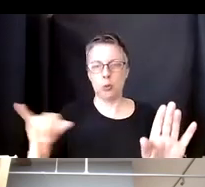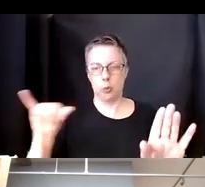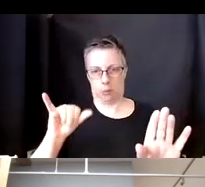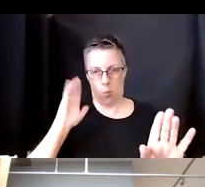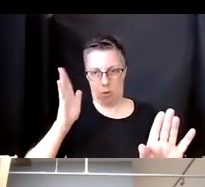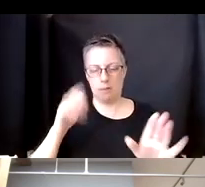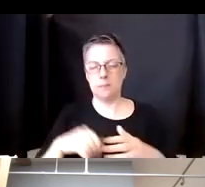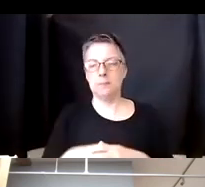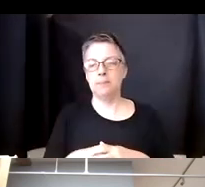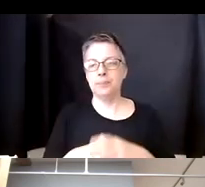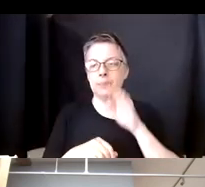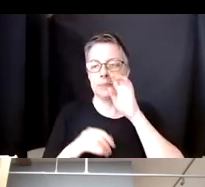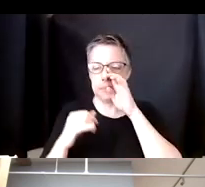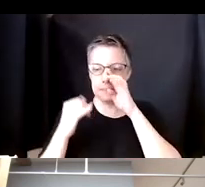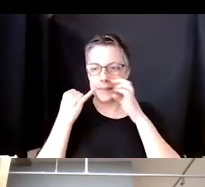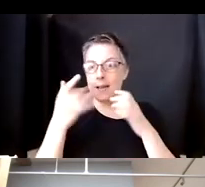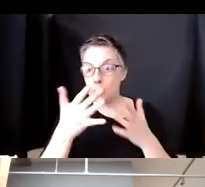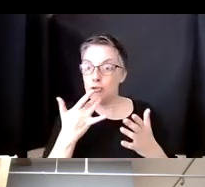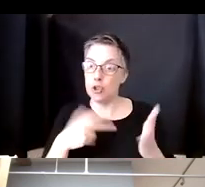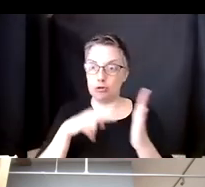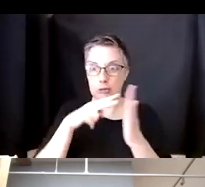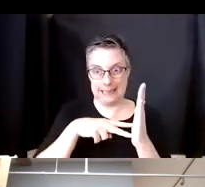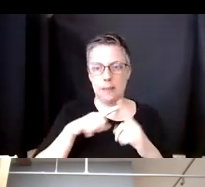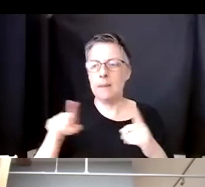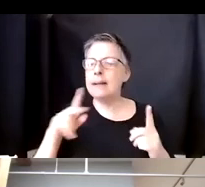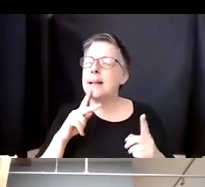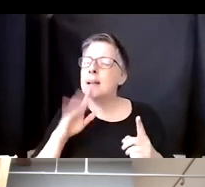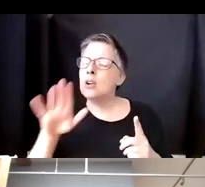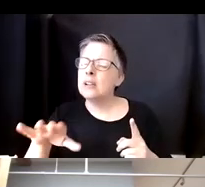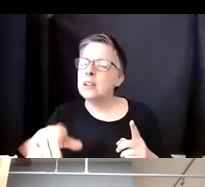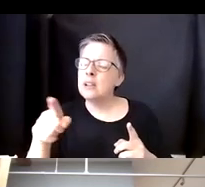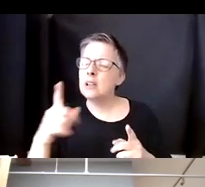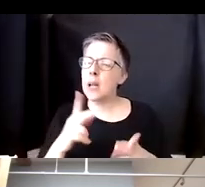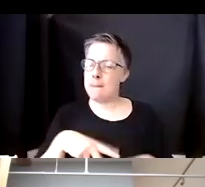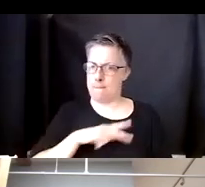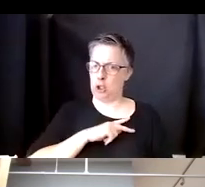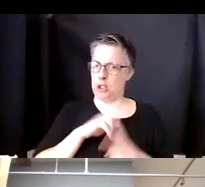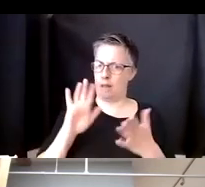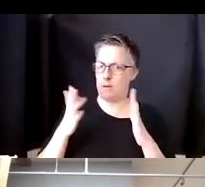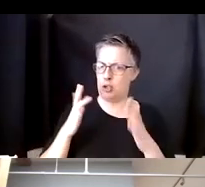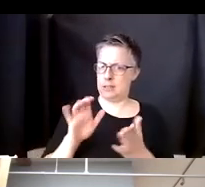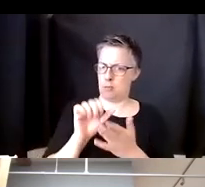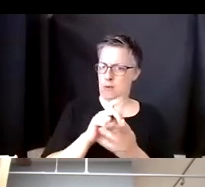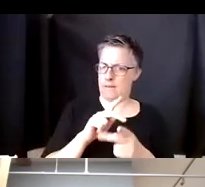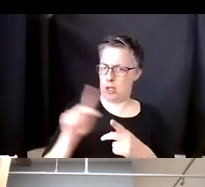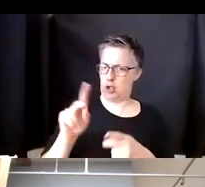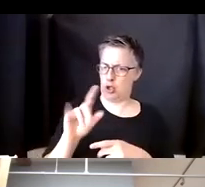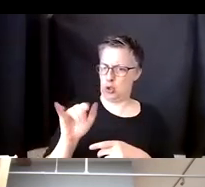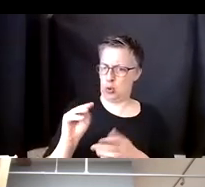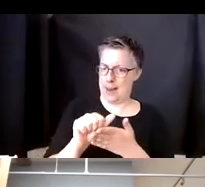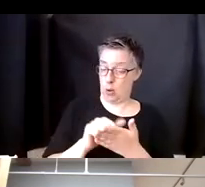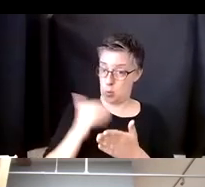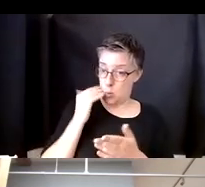in case you want to have access to that. But Carrie, regarding the personal versus professional Zoom accounts, do you know the answer to